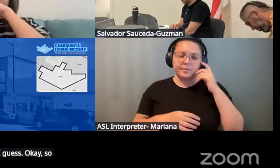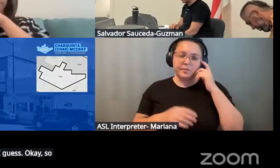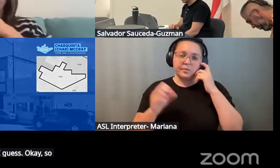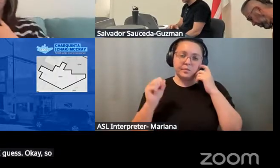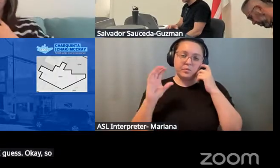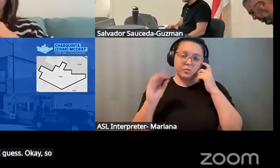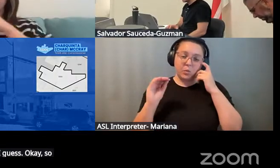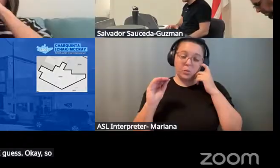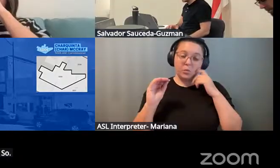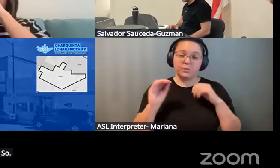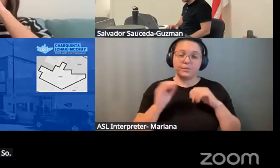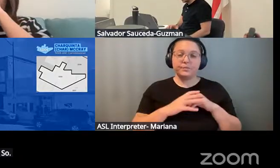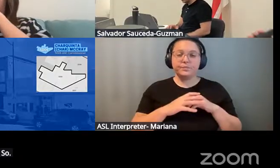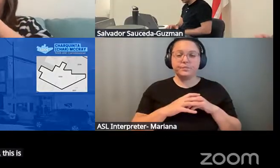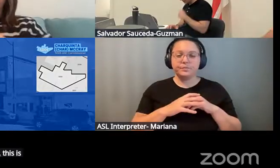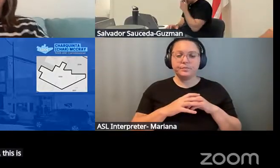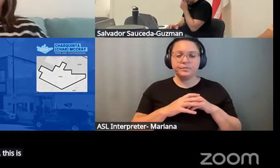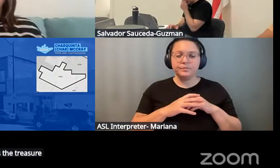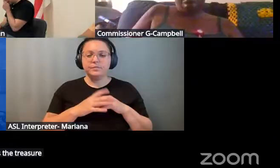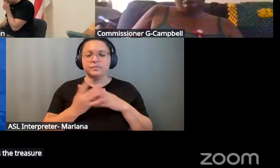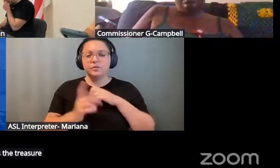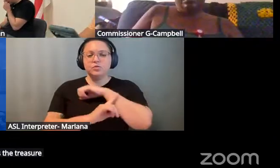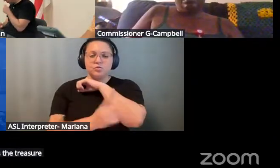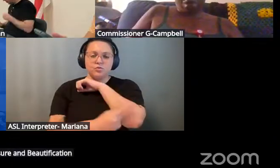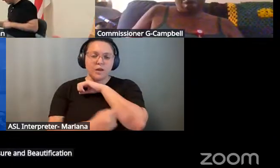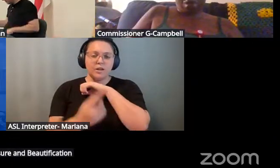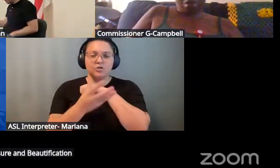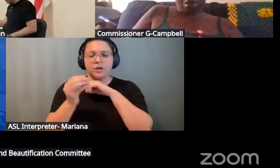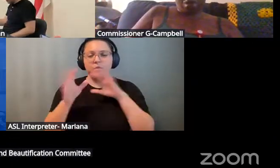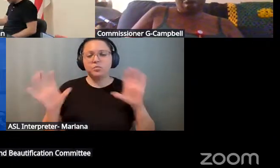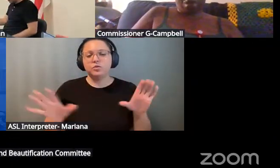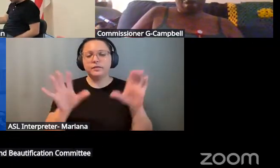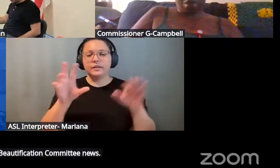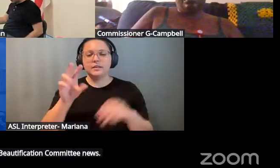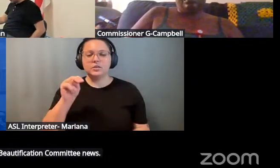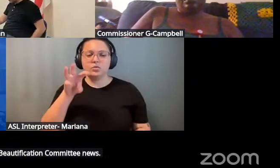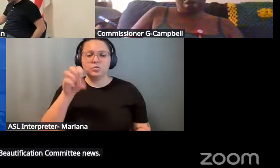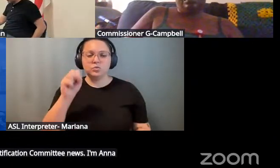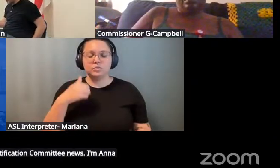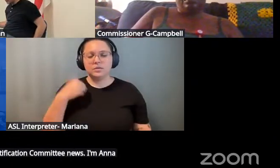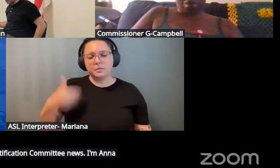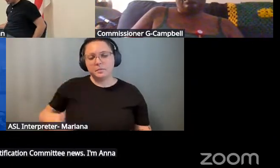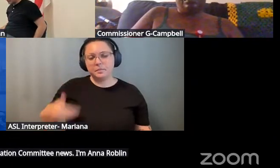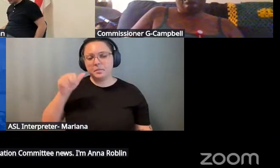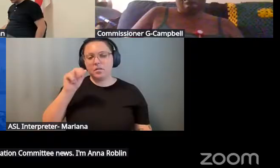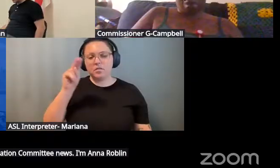so this is the Trash and Beautification Committee news. I'm Anna Roblin. I'm the